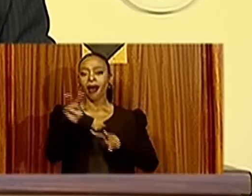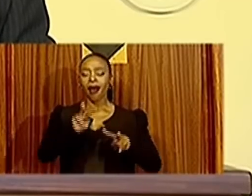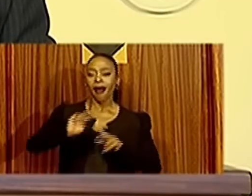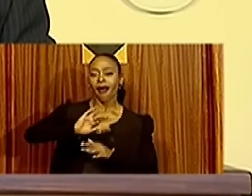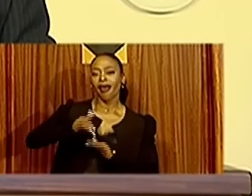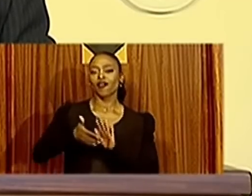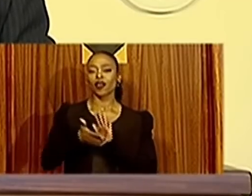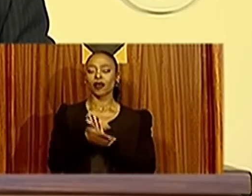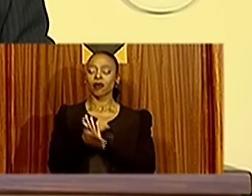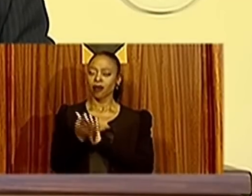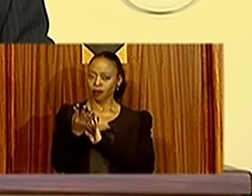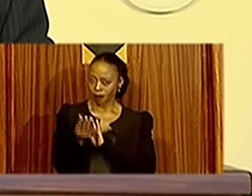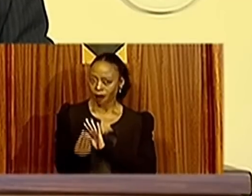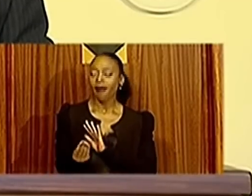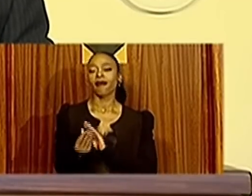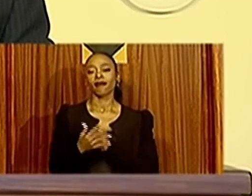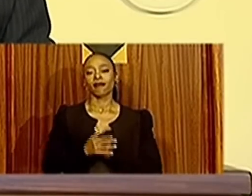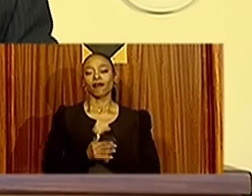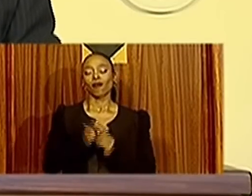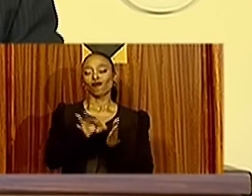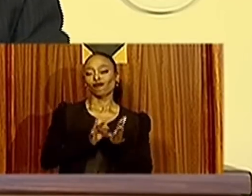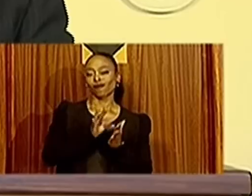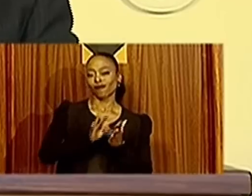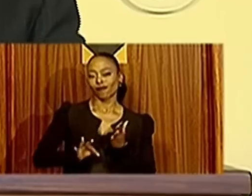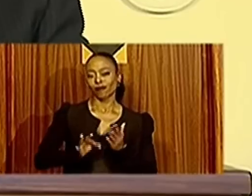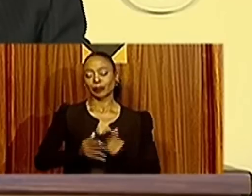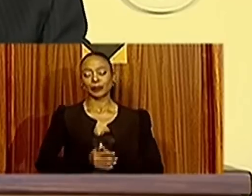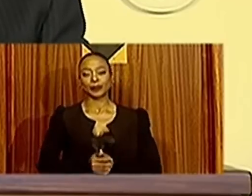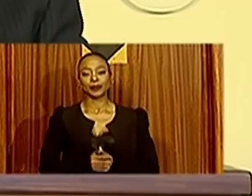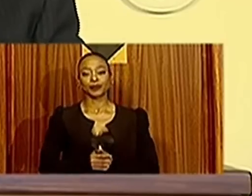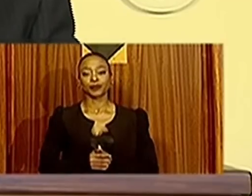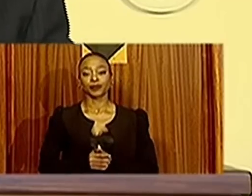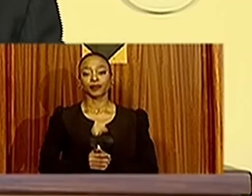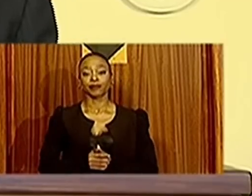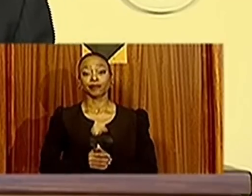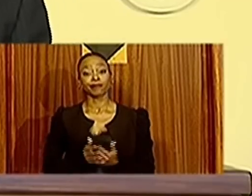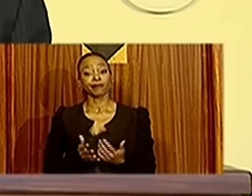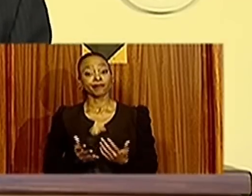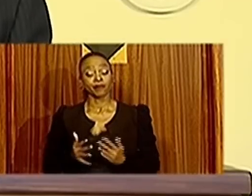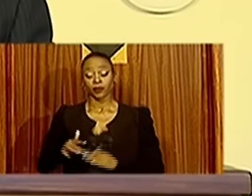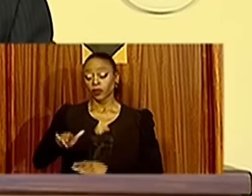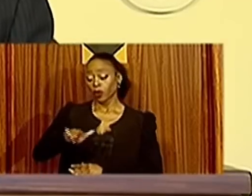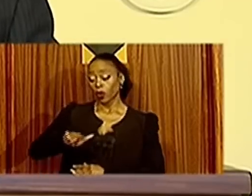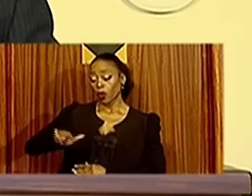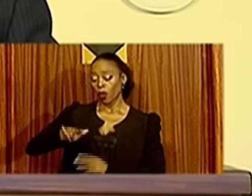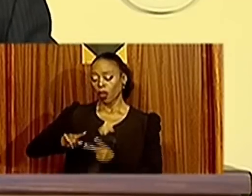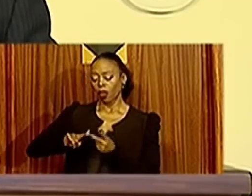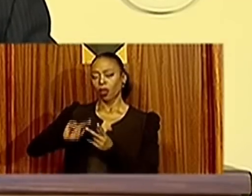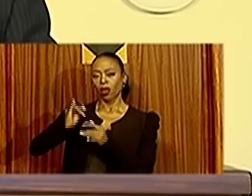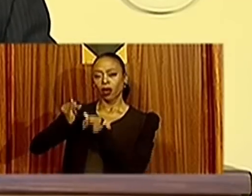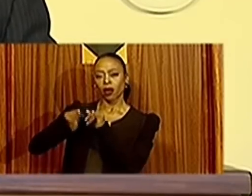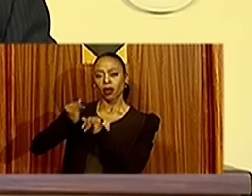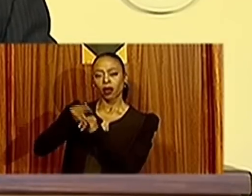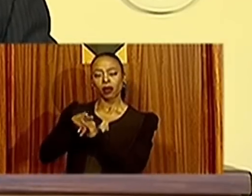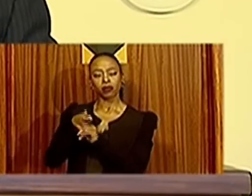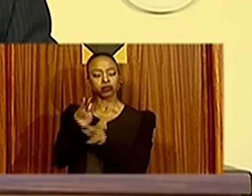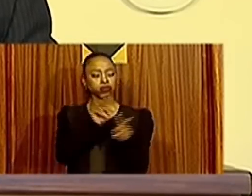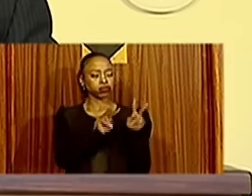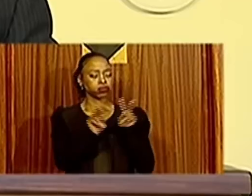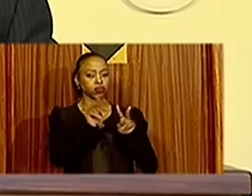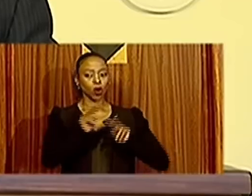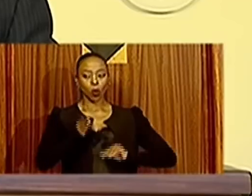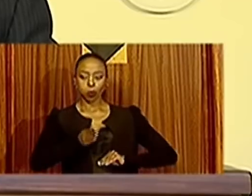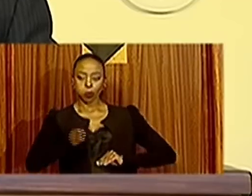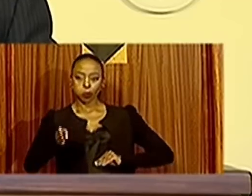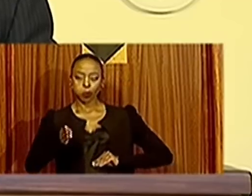aspects of the electoral process. Through the presence of local and international observers, we